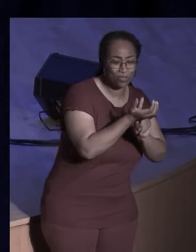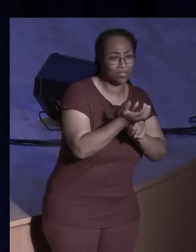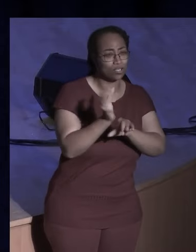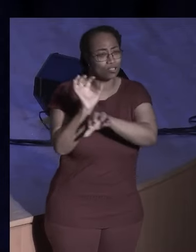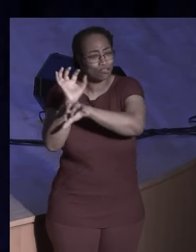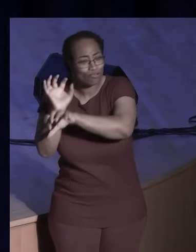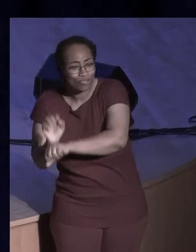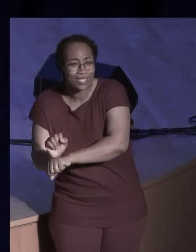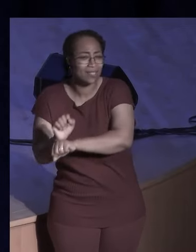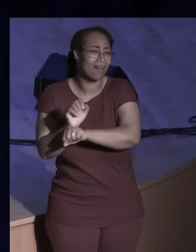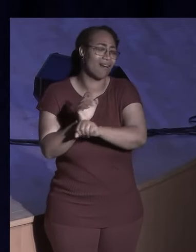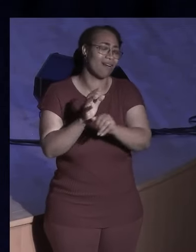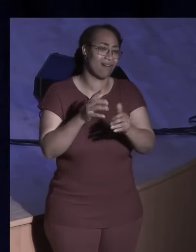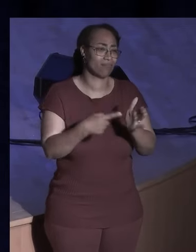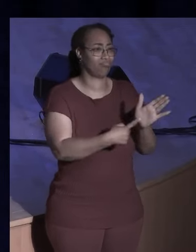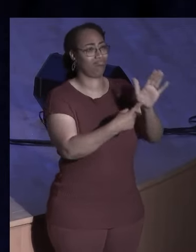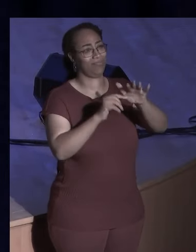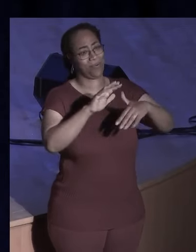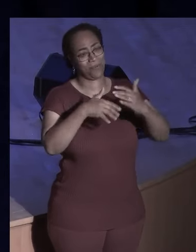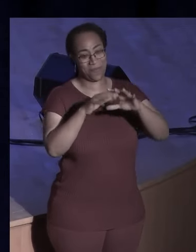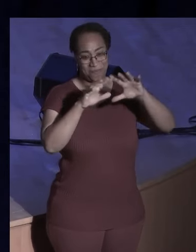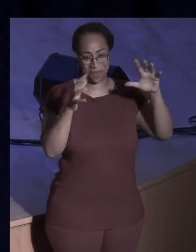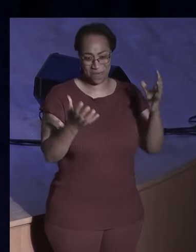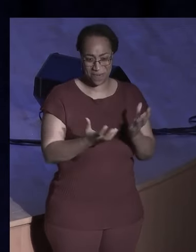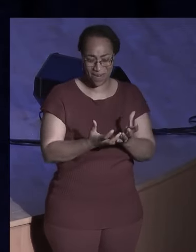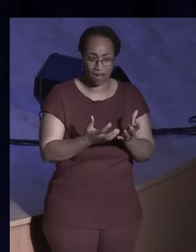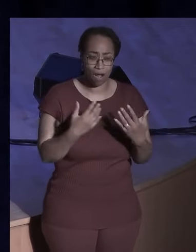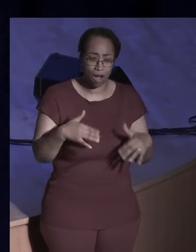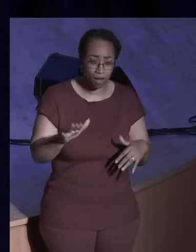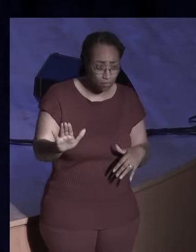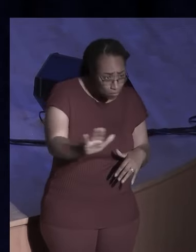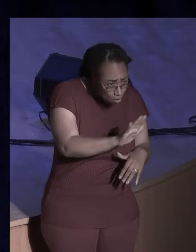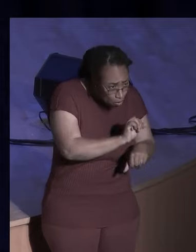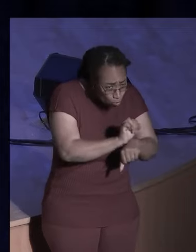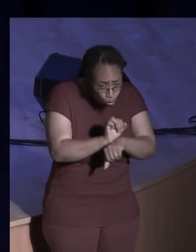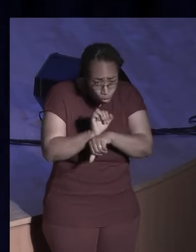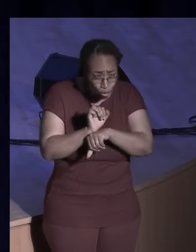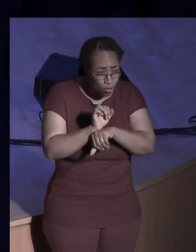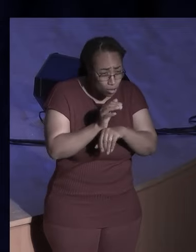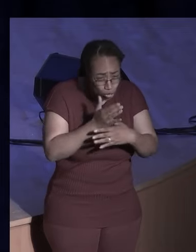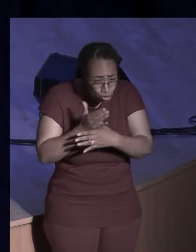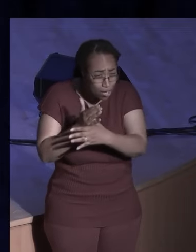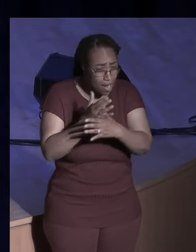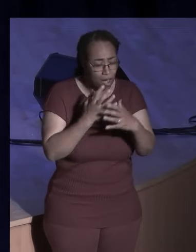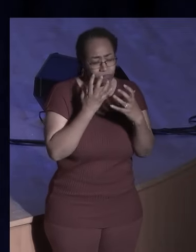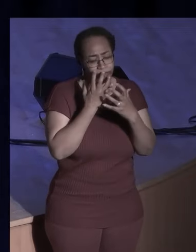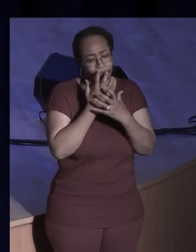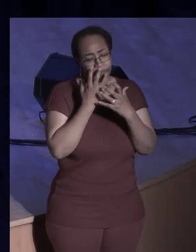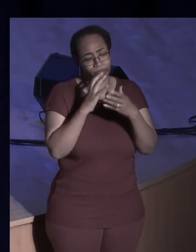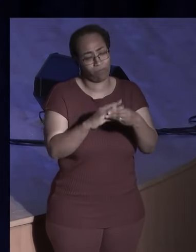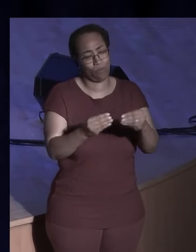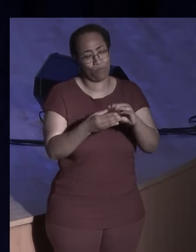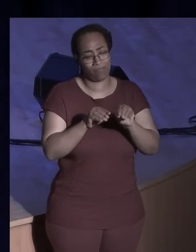dedication to telling these stories. And that's something that we have in common. At the Department of the Interior, we're committed to telling